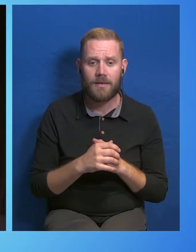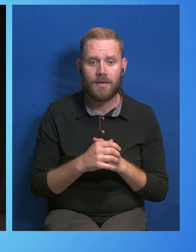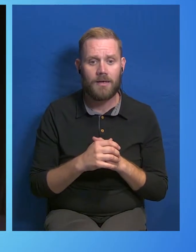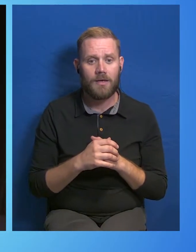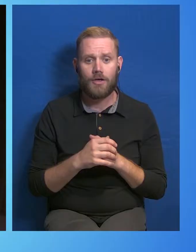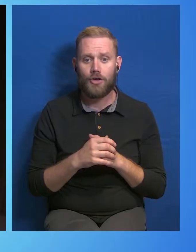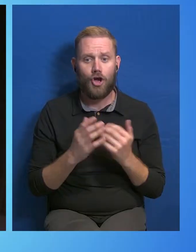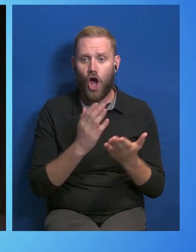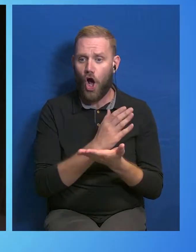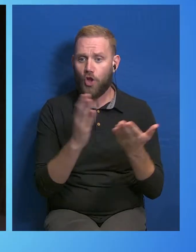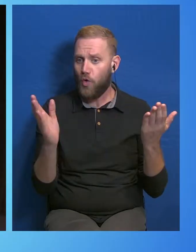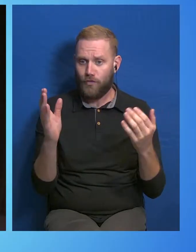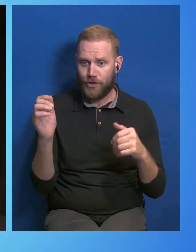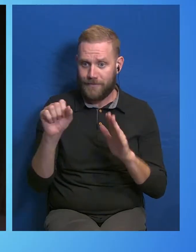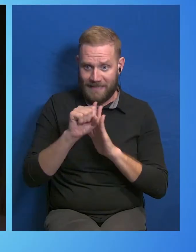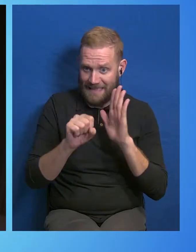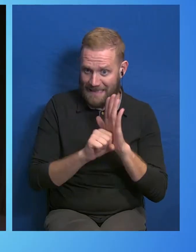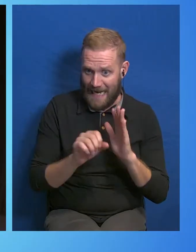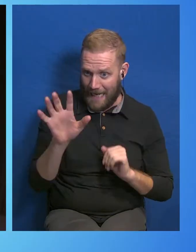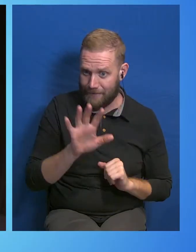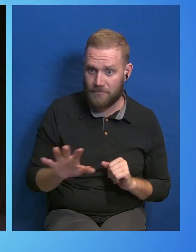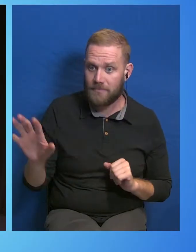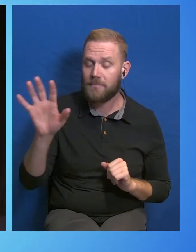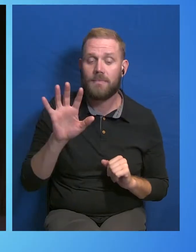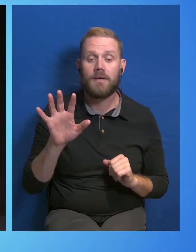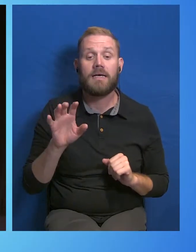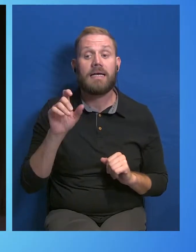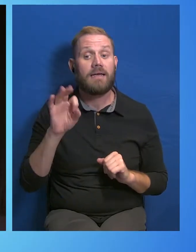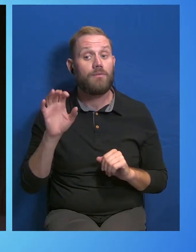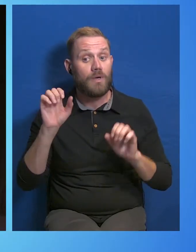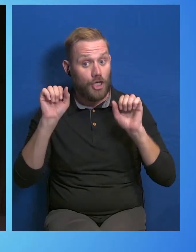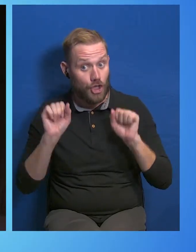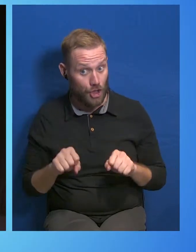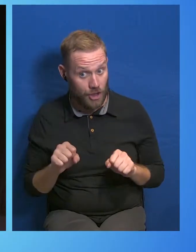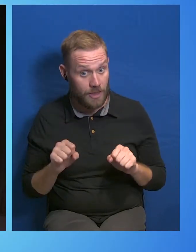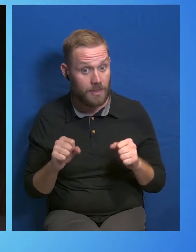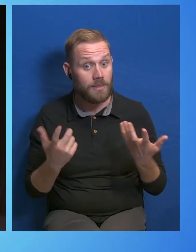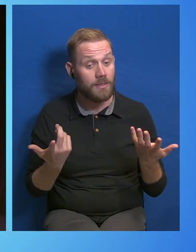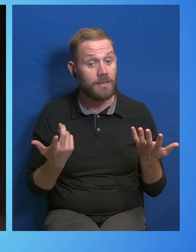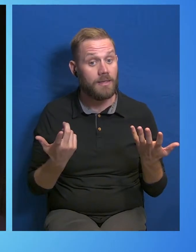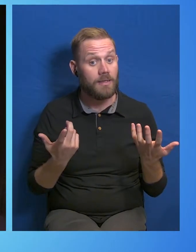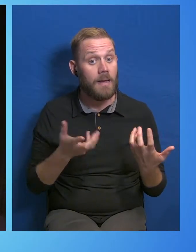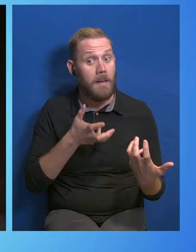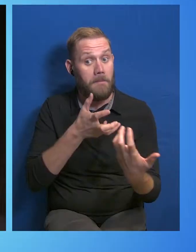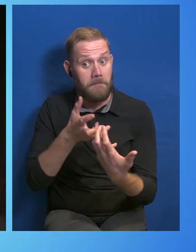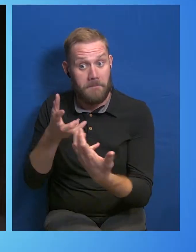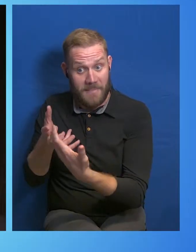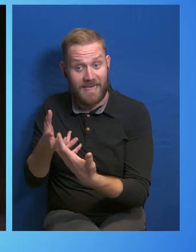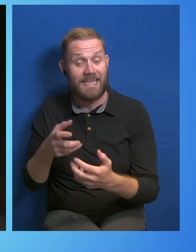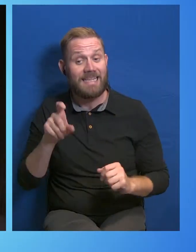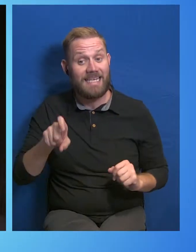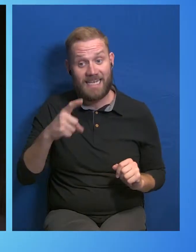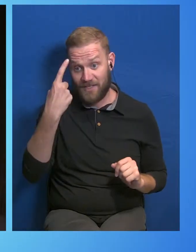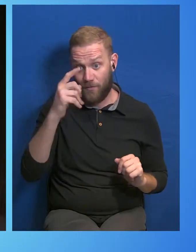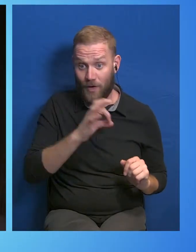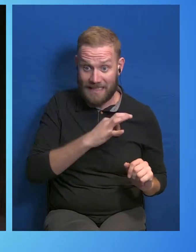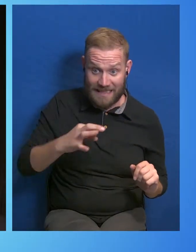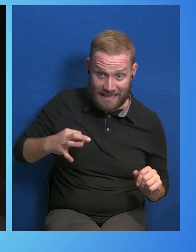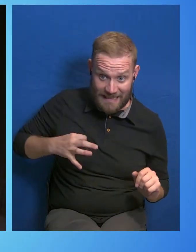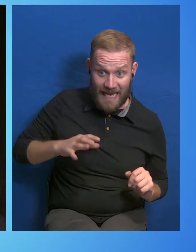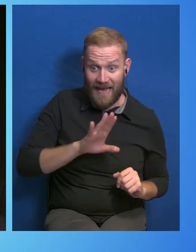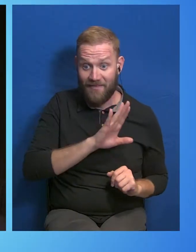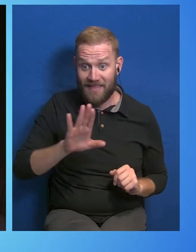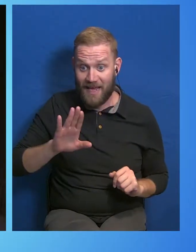throughout the state, if we could meet the needs of our staff, their